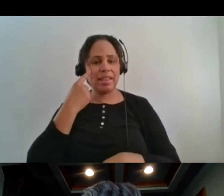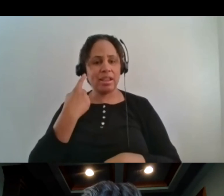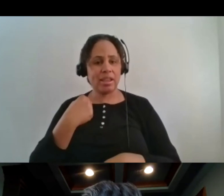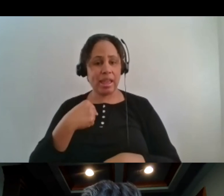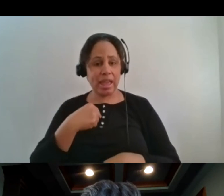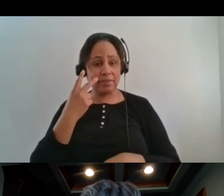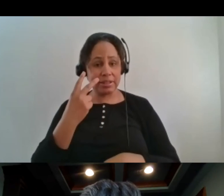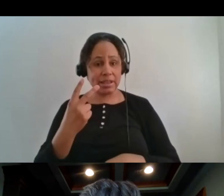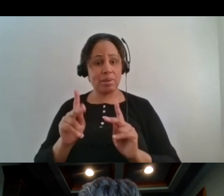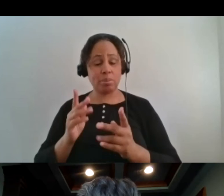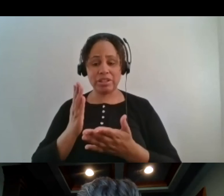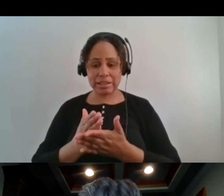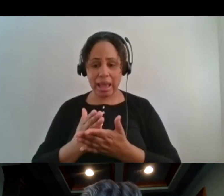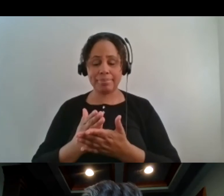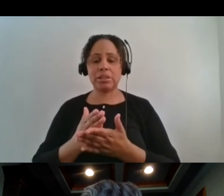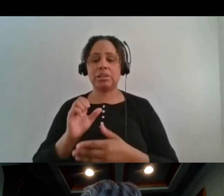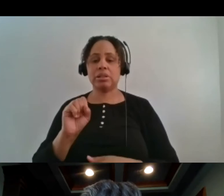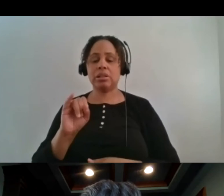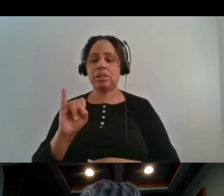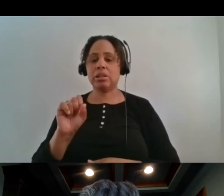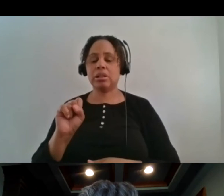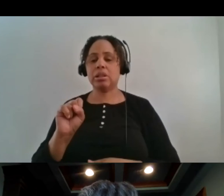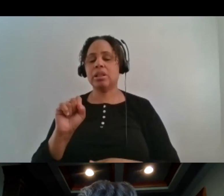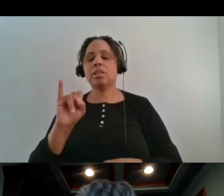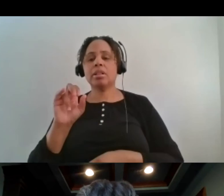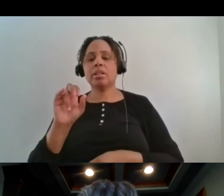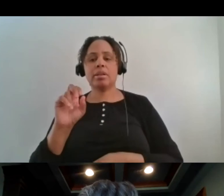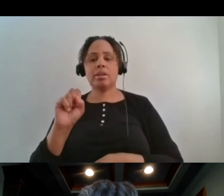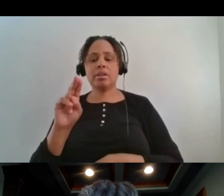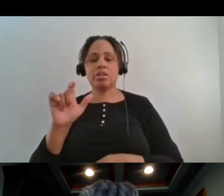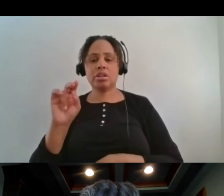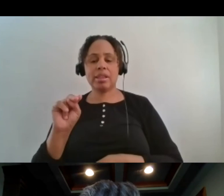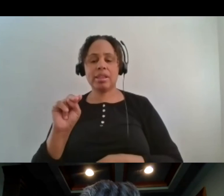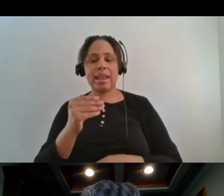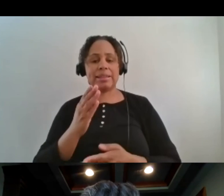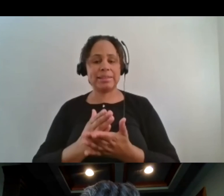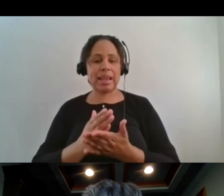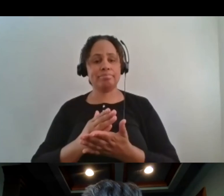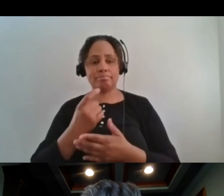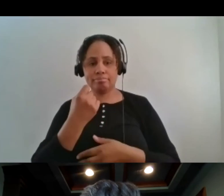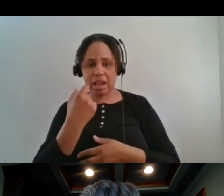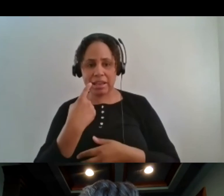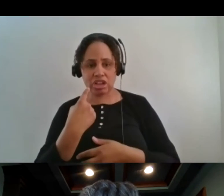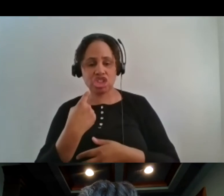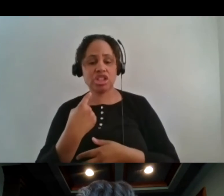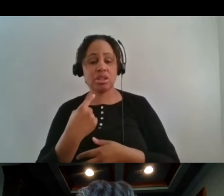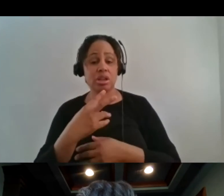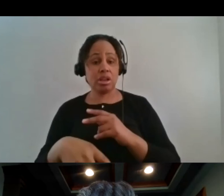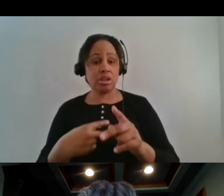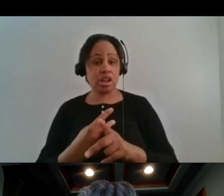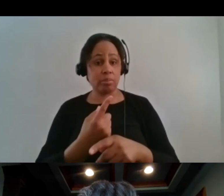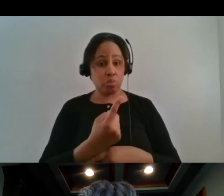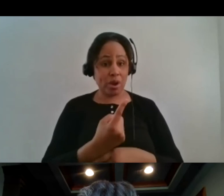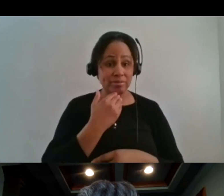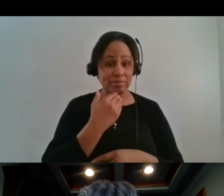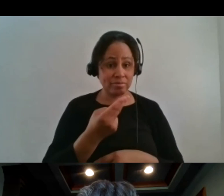off of insulin. I've seen patients come off their diabetes medications, like the oral medications. Type 1 diabetes, of course, is a very